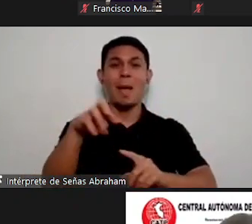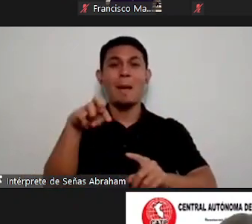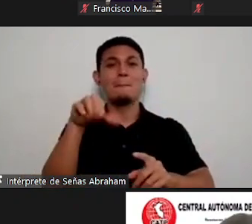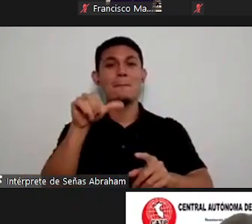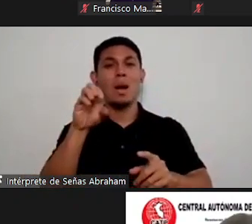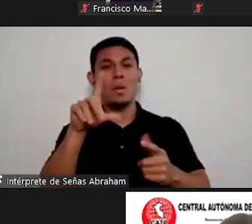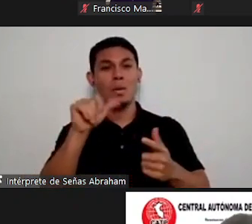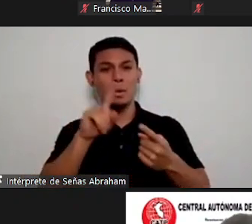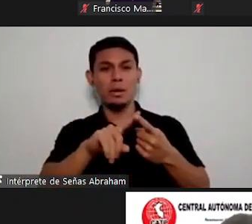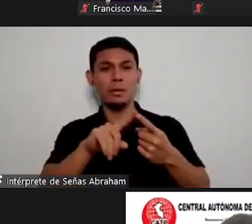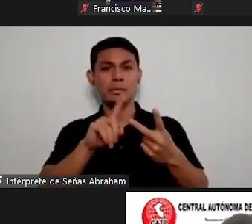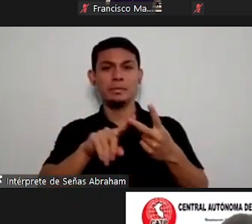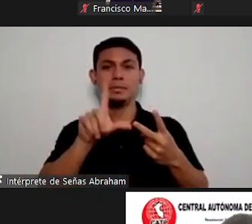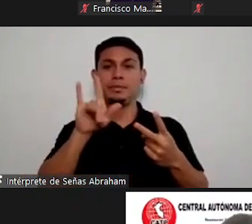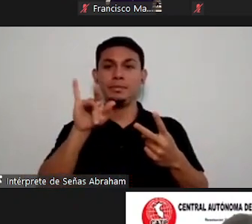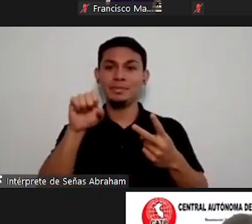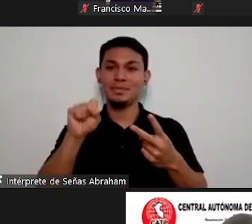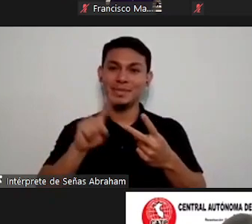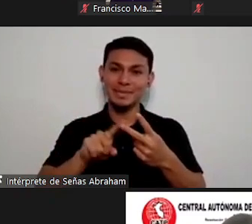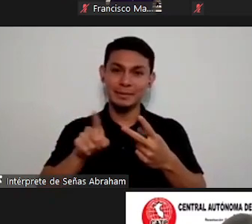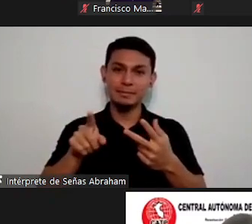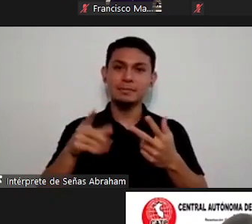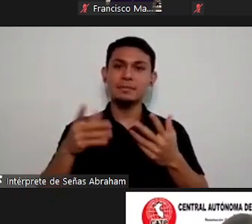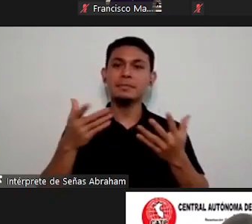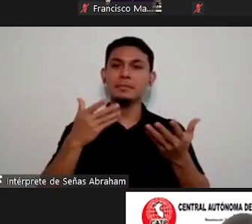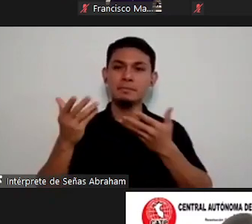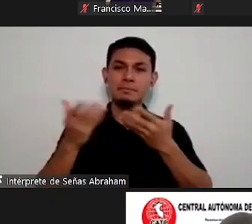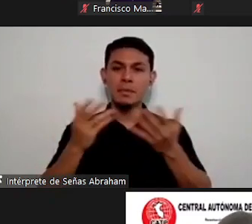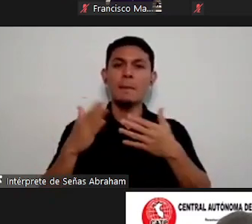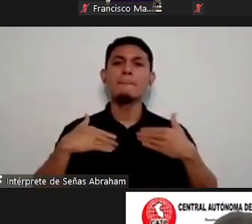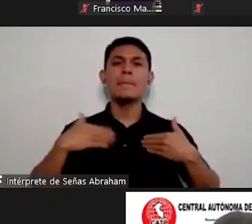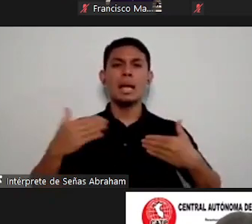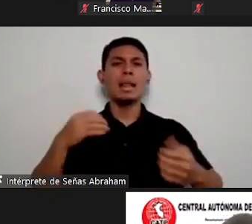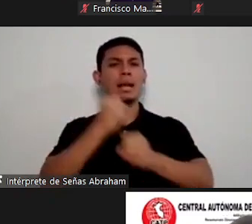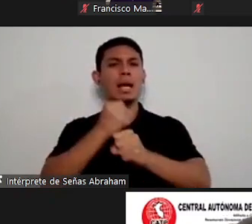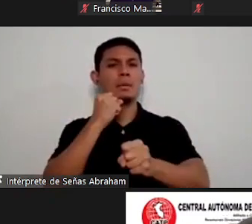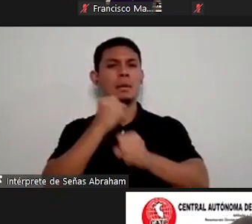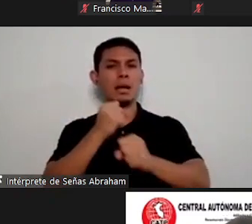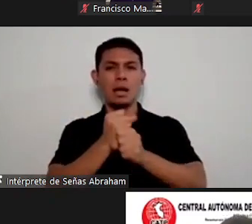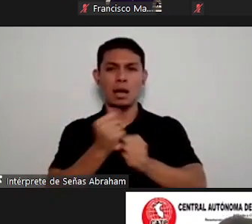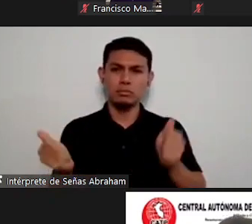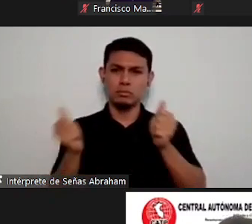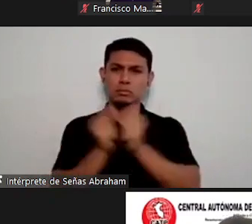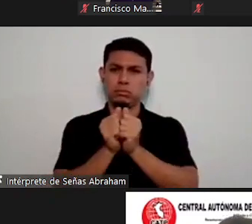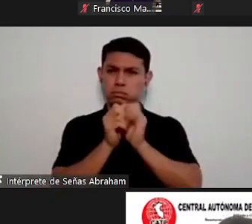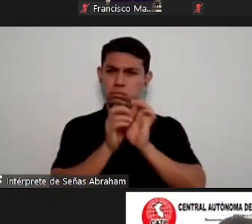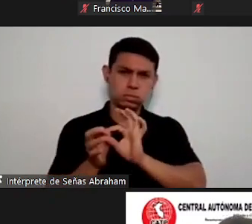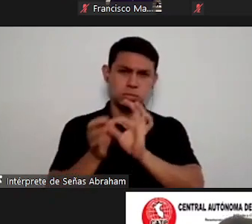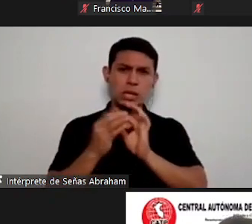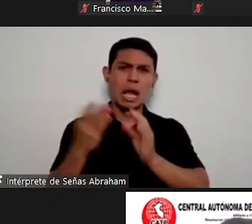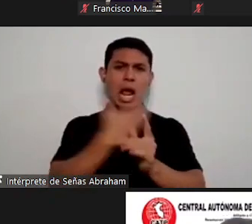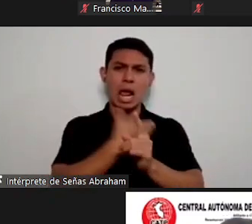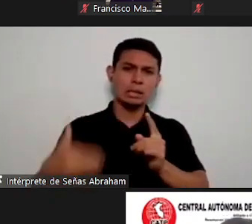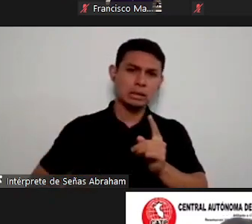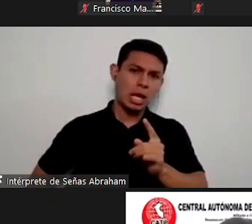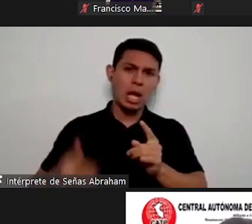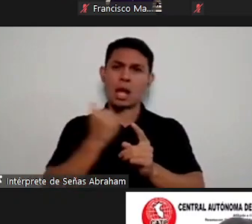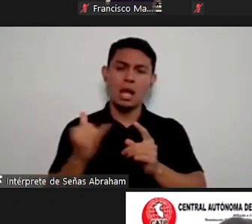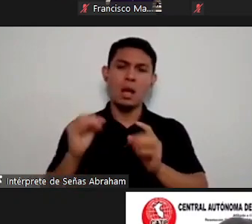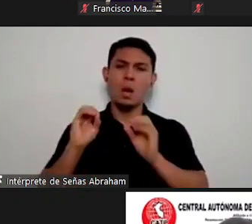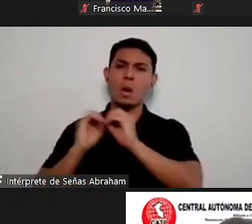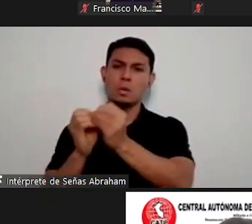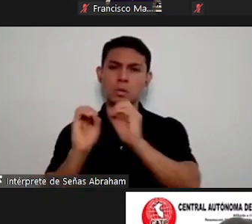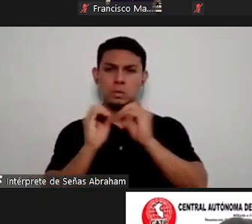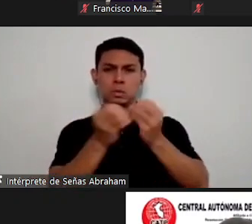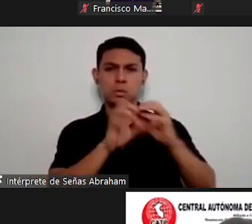both from powell and from louise when it comes to being able to work jointly from the state and